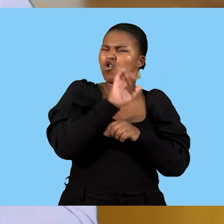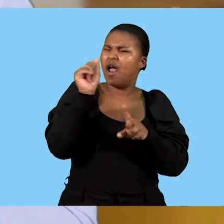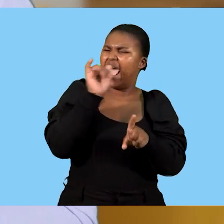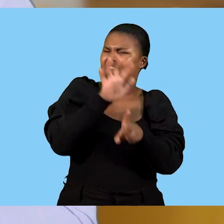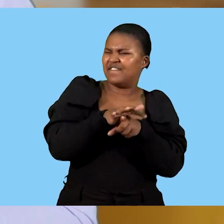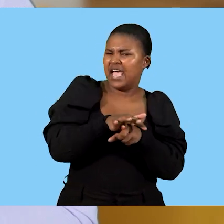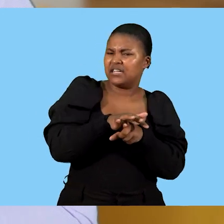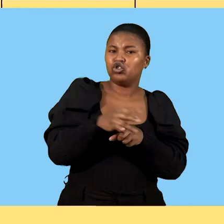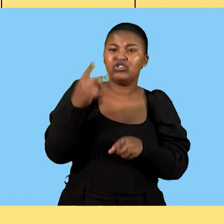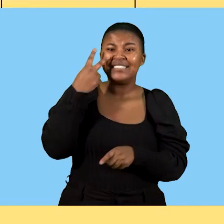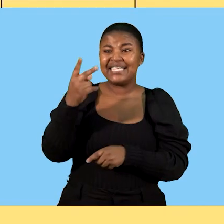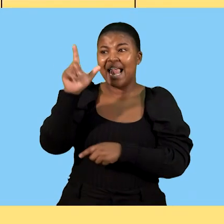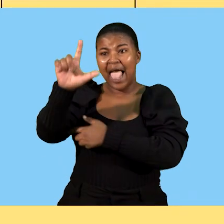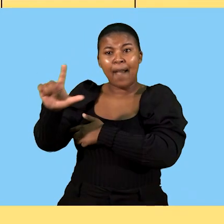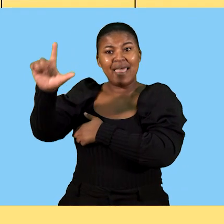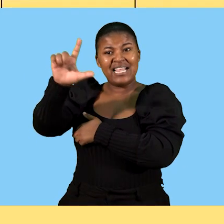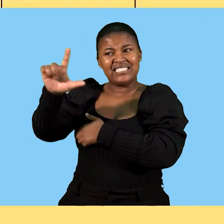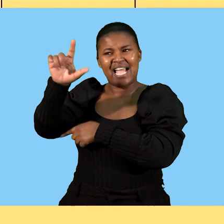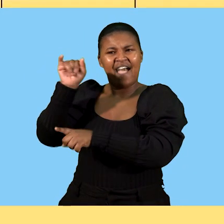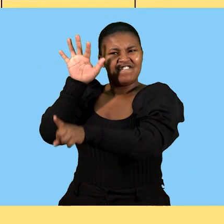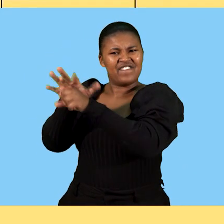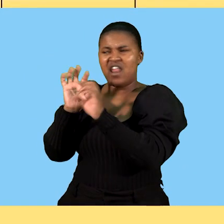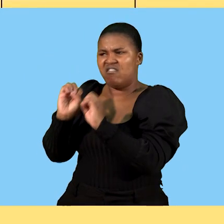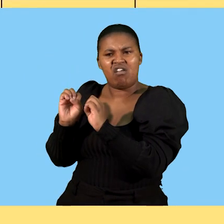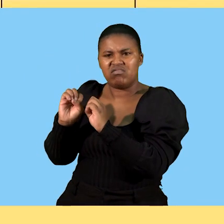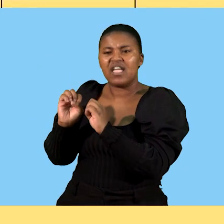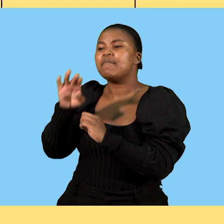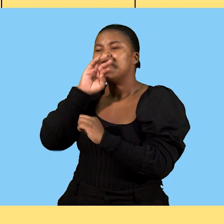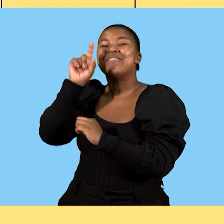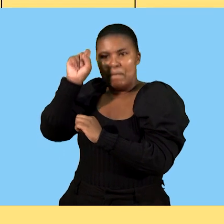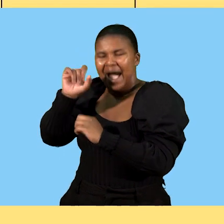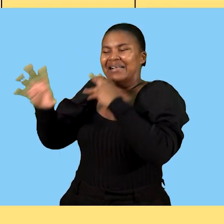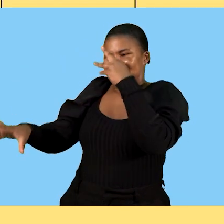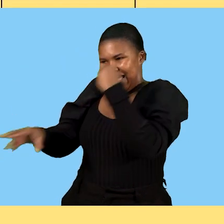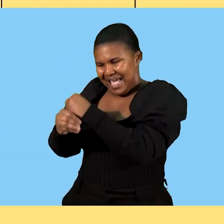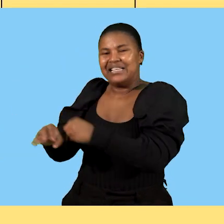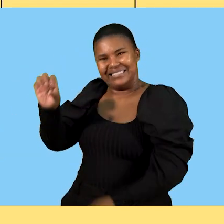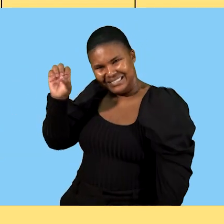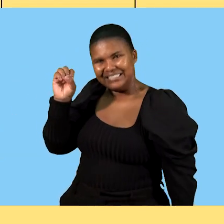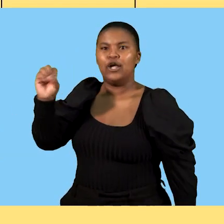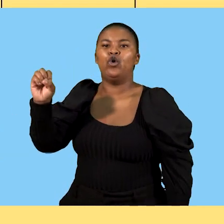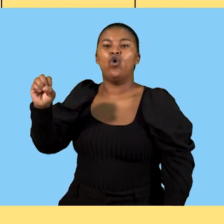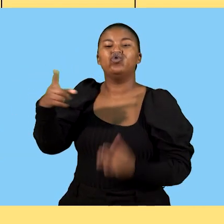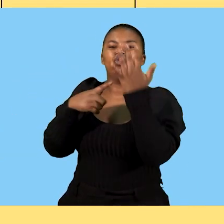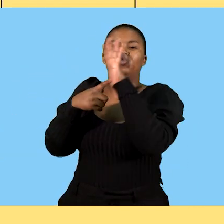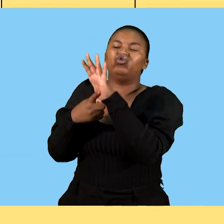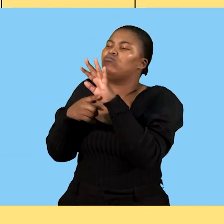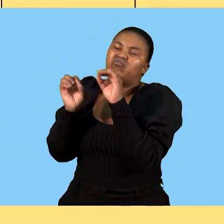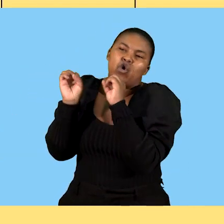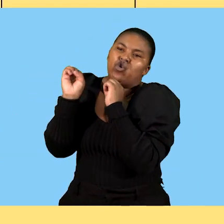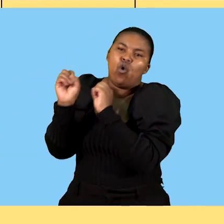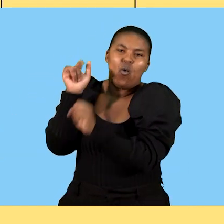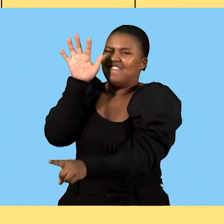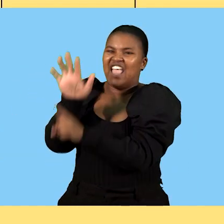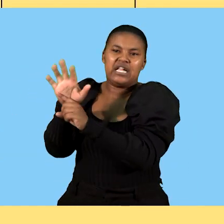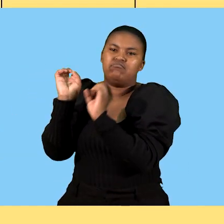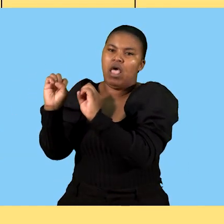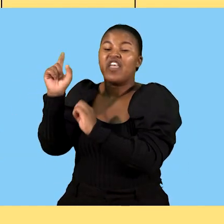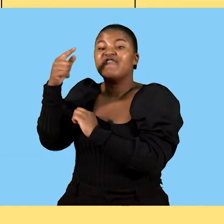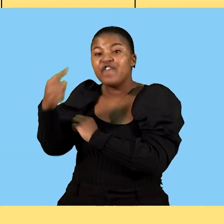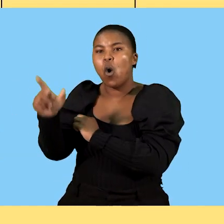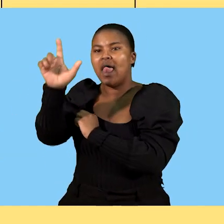example here, my liabilities are not affected, therefore I must put a 0 to indicate that there is no effect